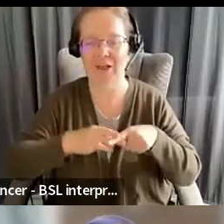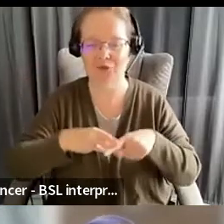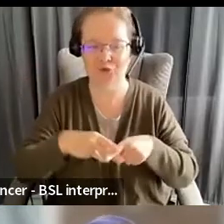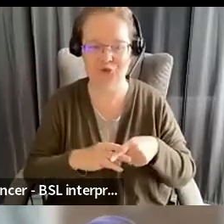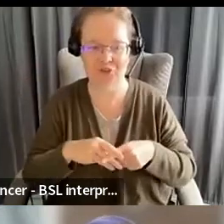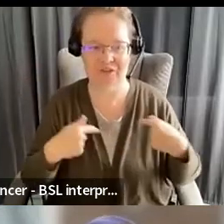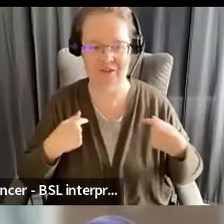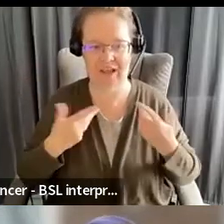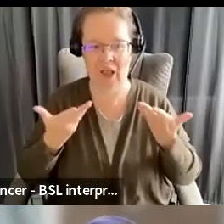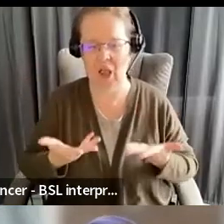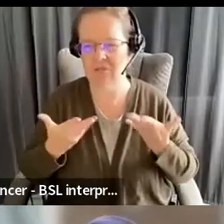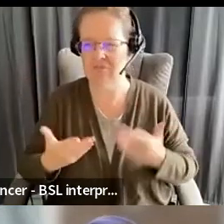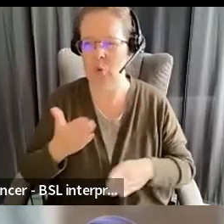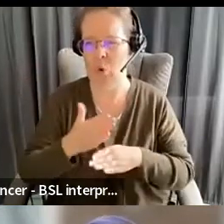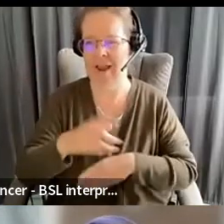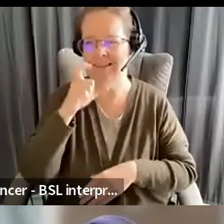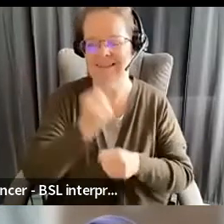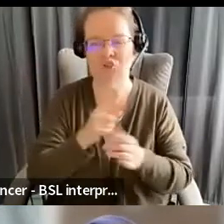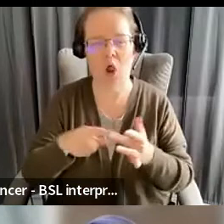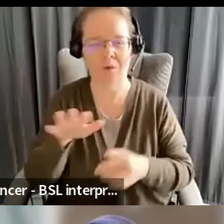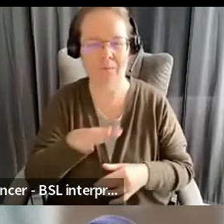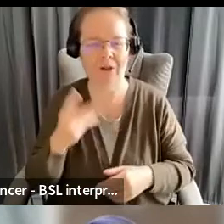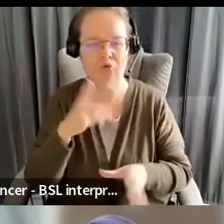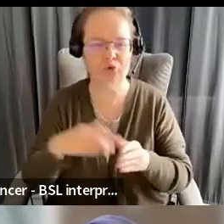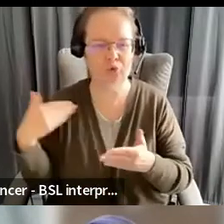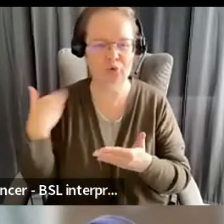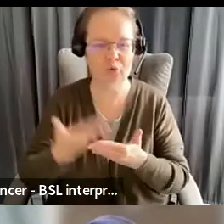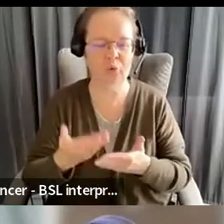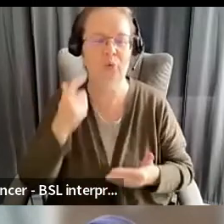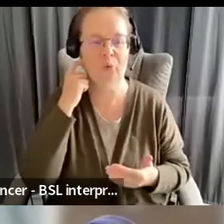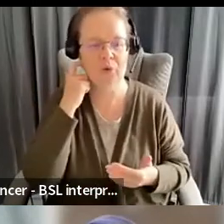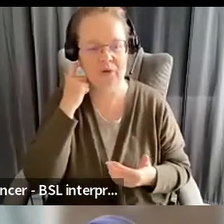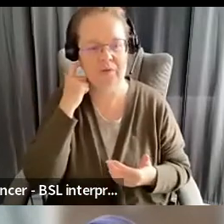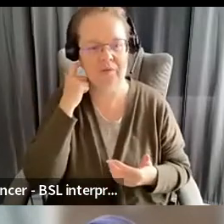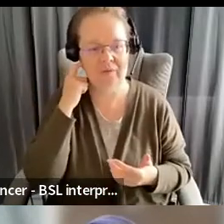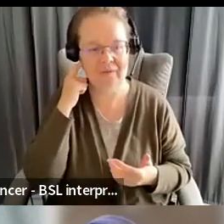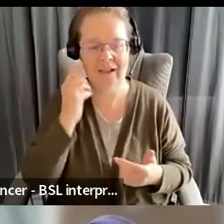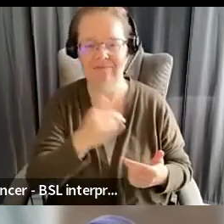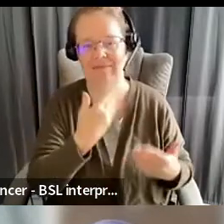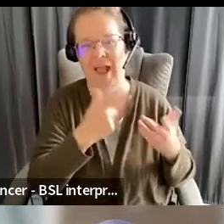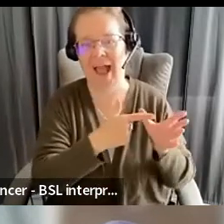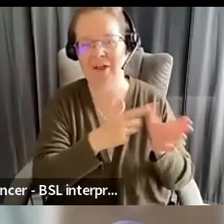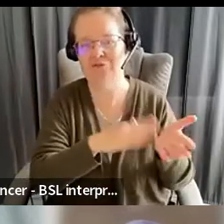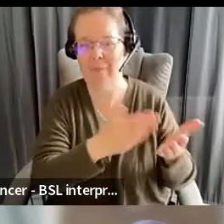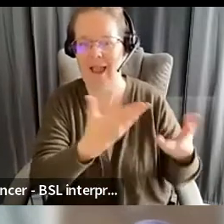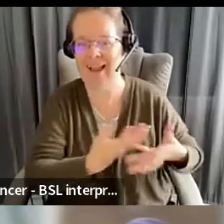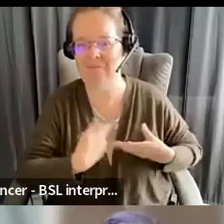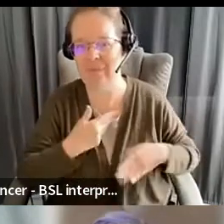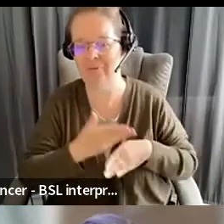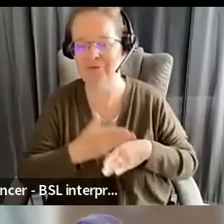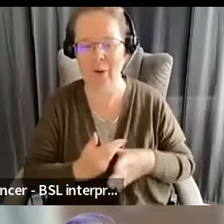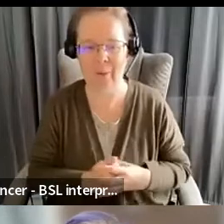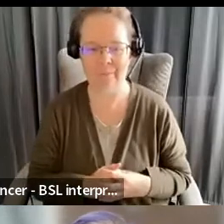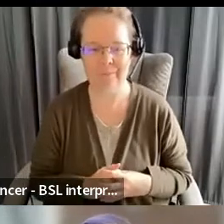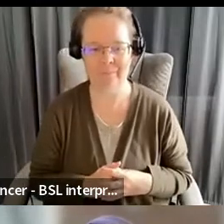only been working for CGI for about 2 years, and maybe Andrew Mack gave me the job, but anyway,